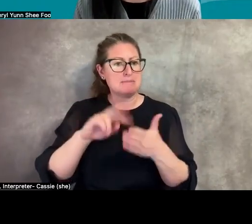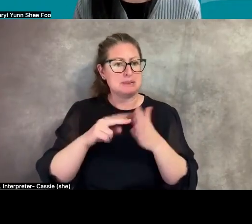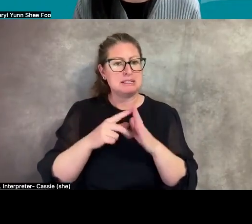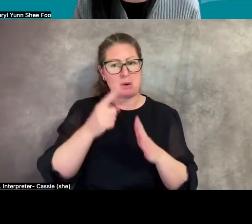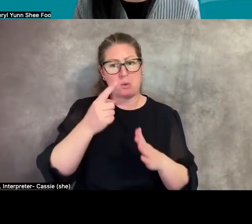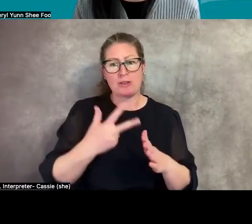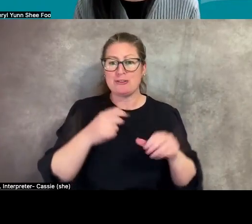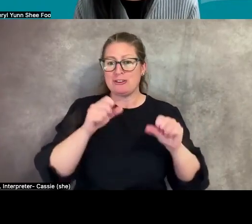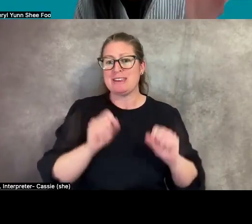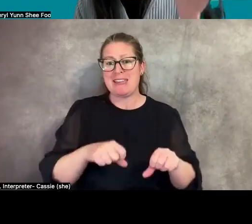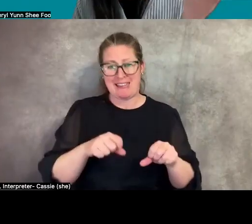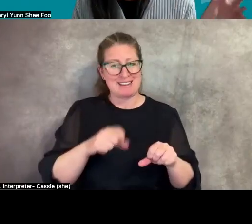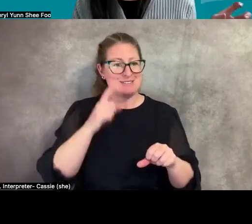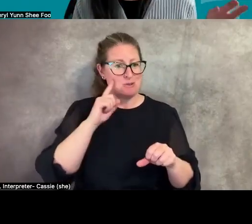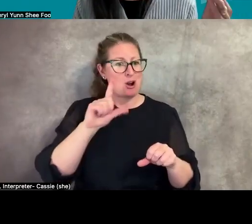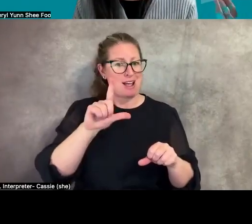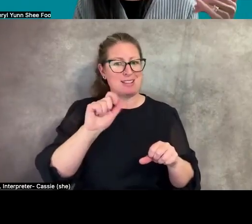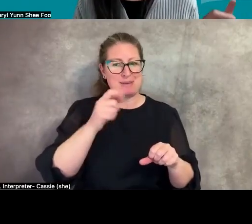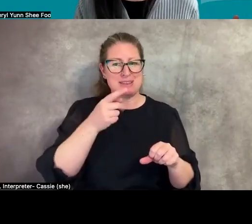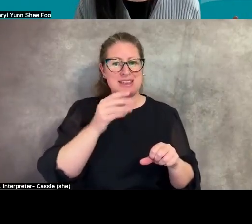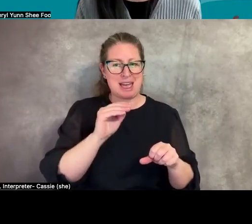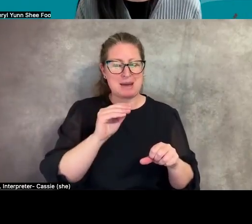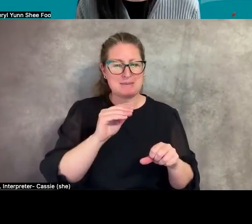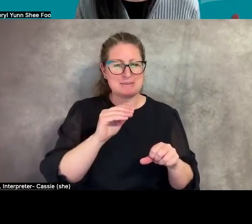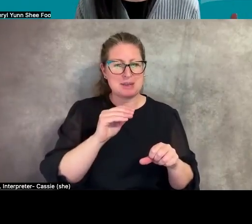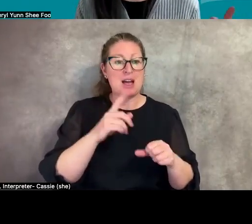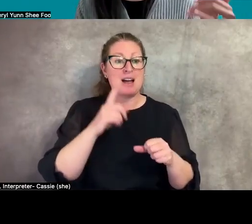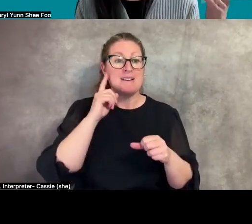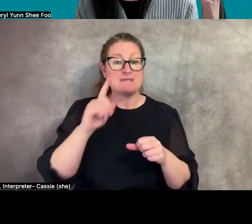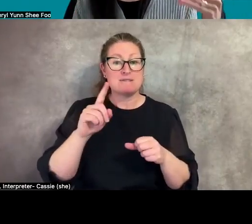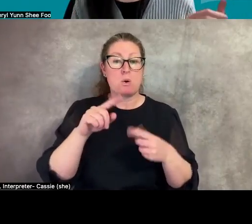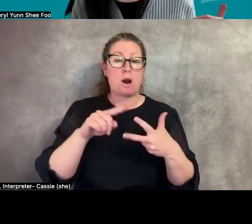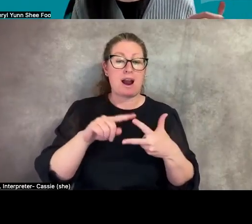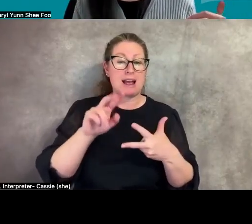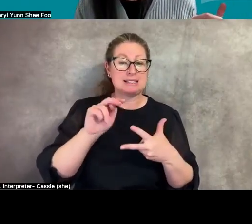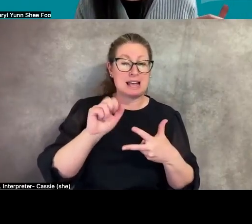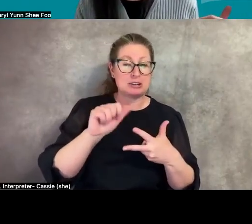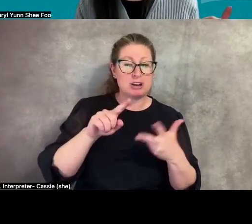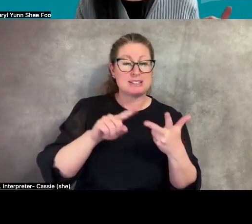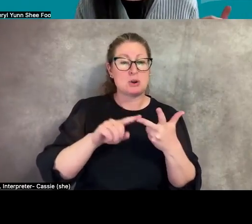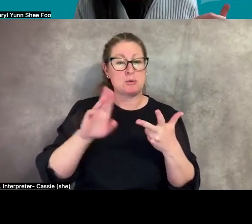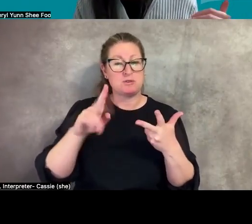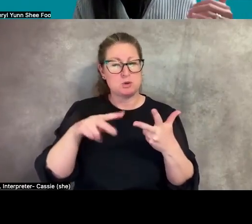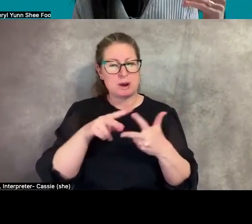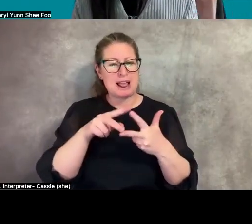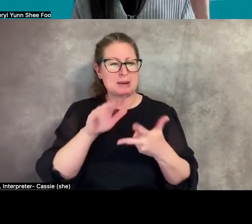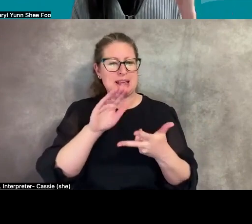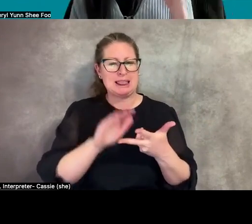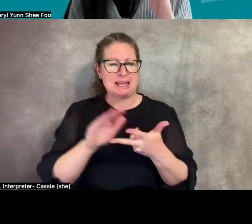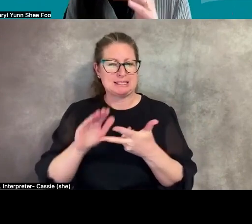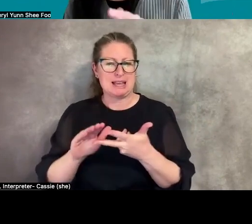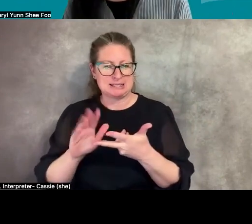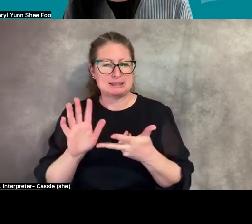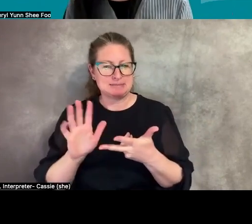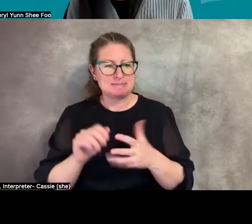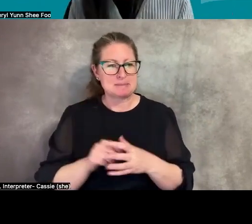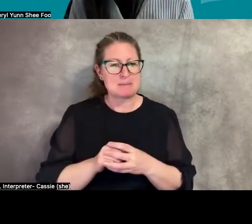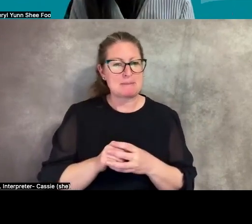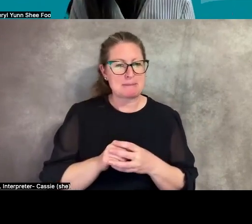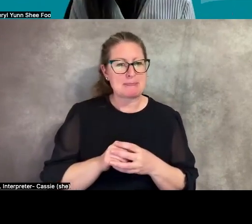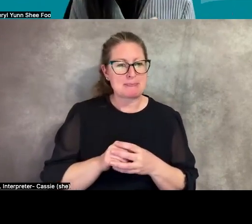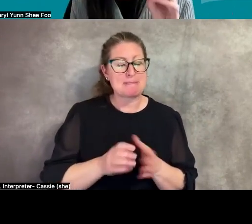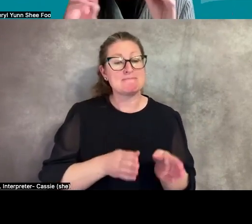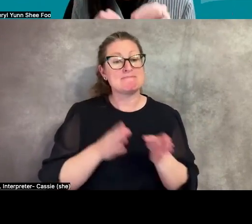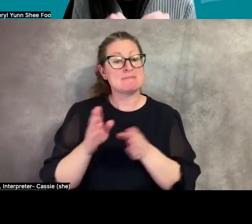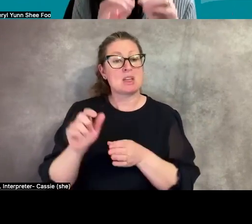long-acting antipsychotics, a little less for both long-acting naltrexone and long-acting buprenorphine. About another 1/3